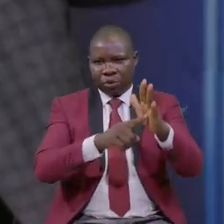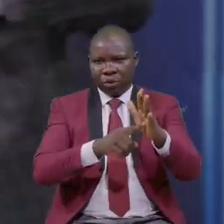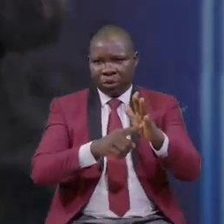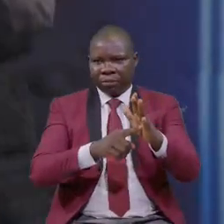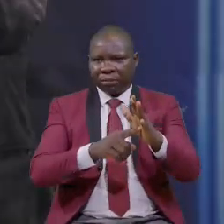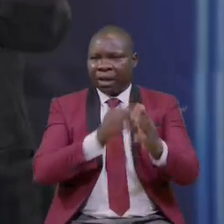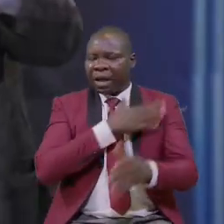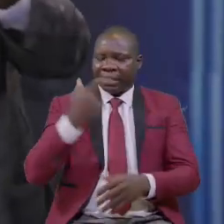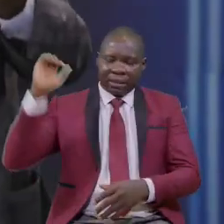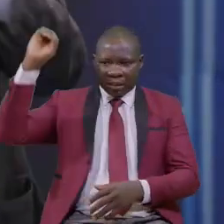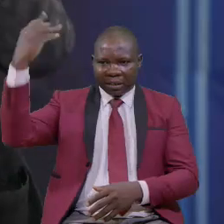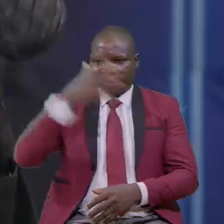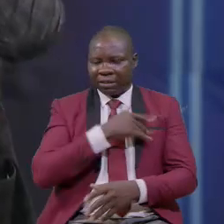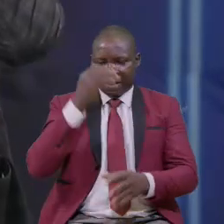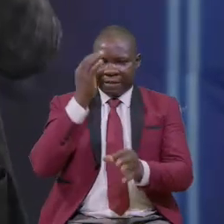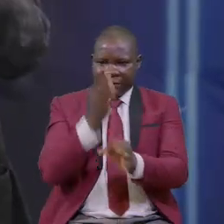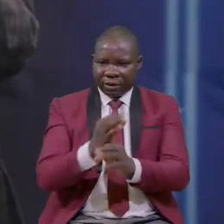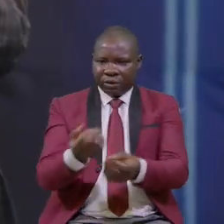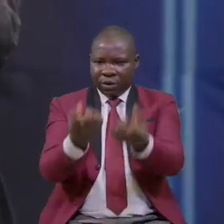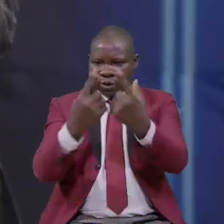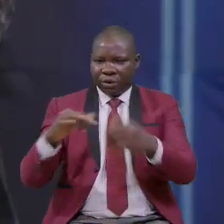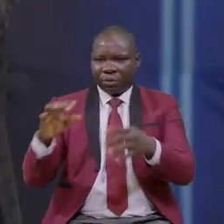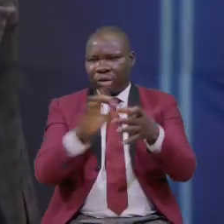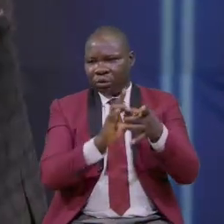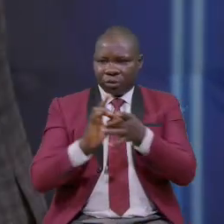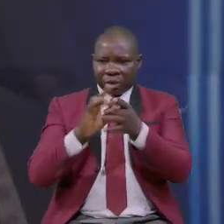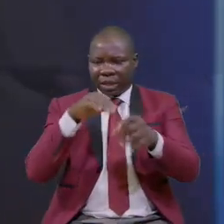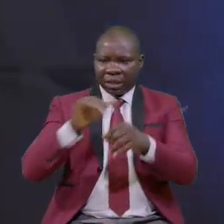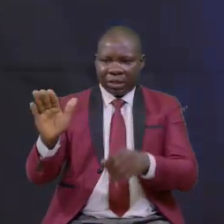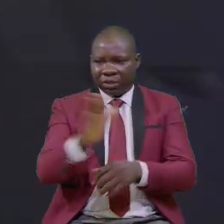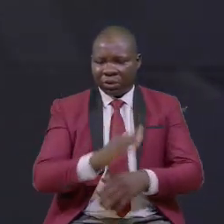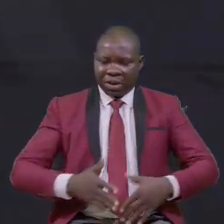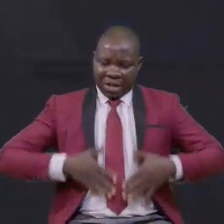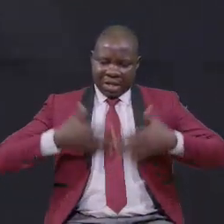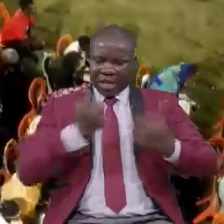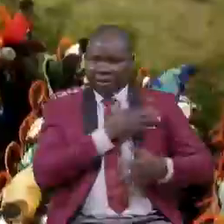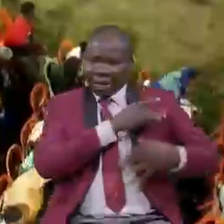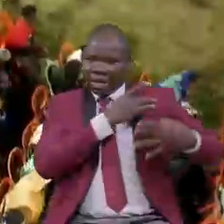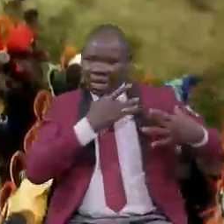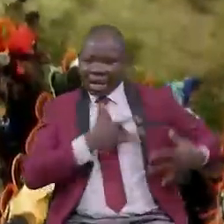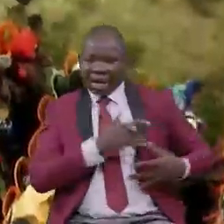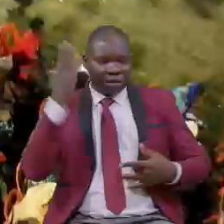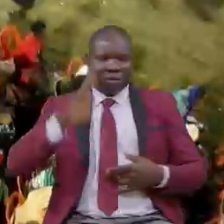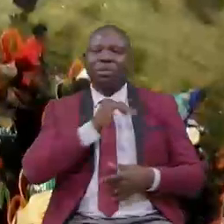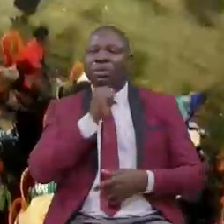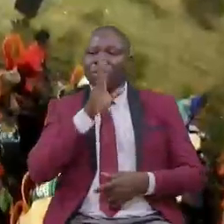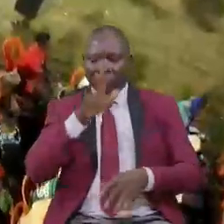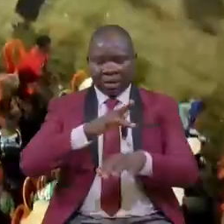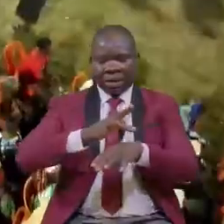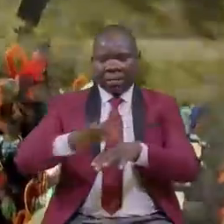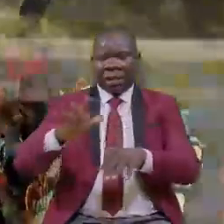and the faith coming together in your heart, in your life, will not be barren. I